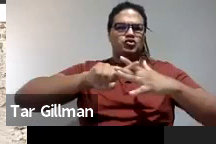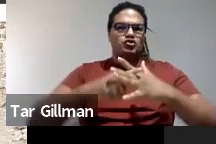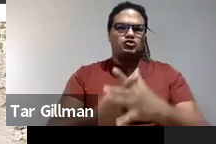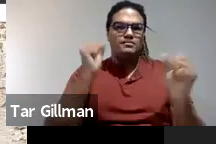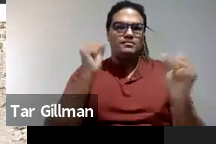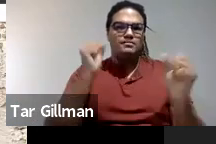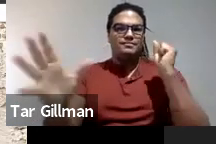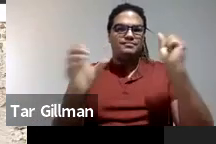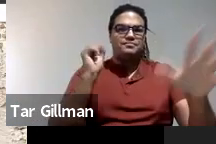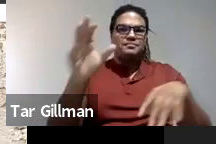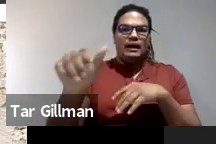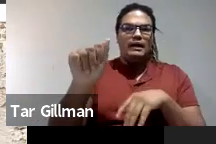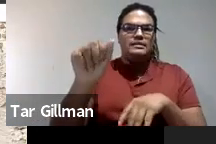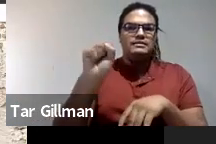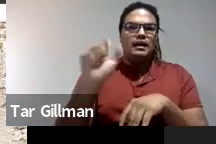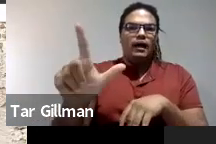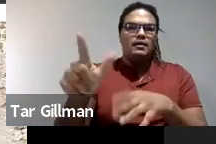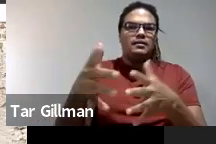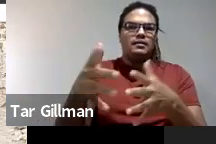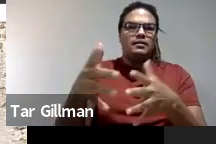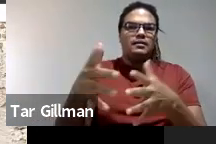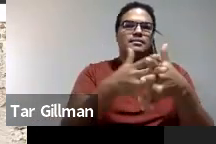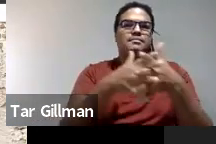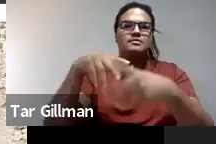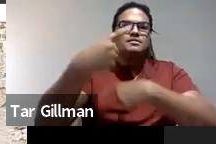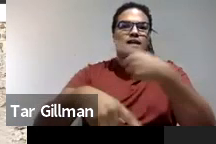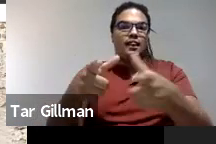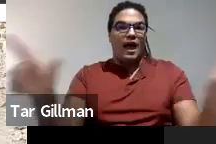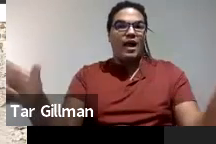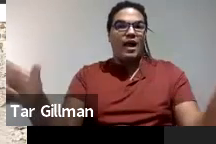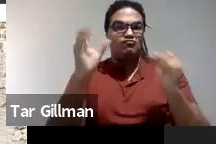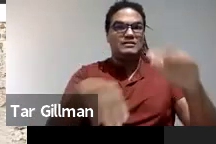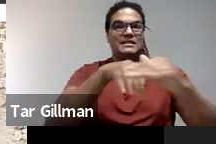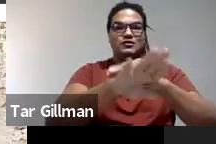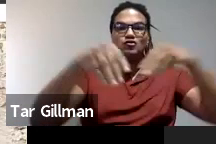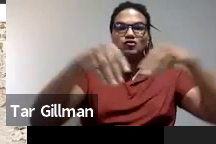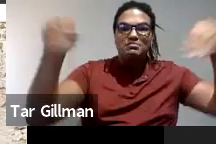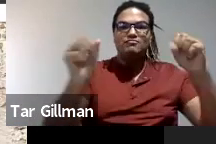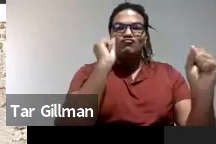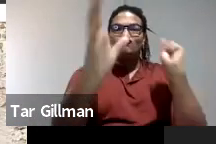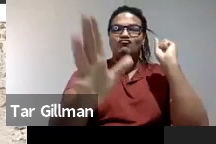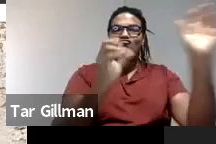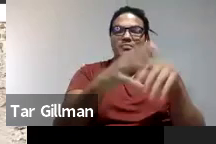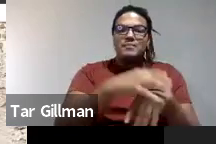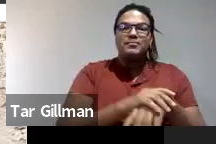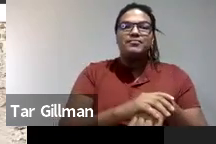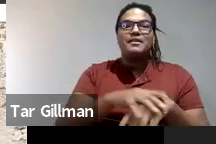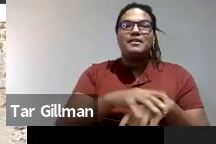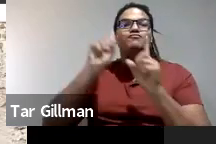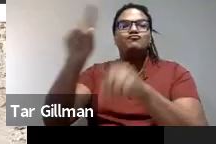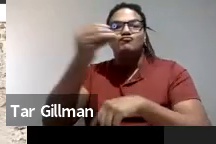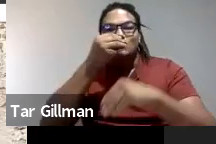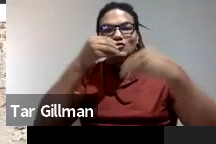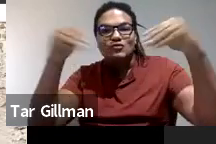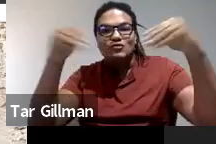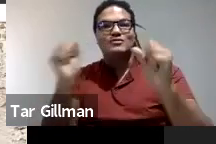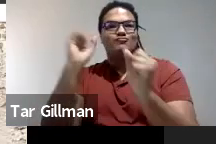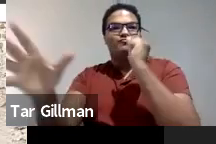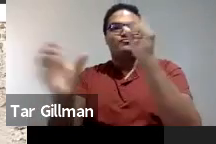to have a new approach. So we started using American Sign Language in